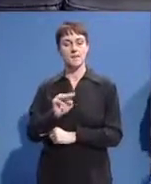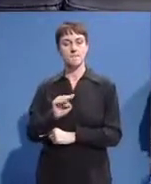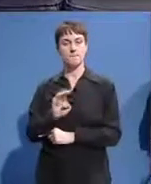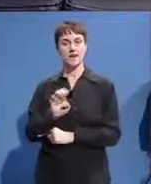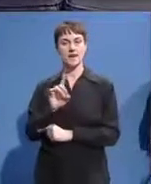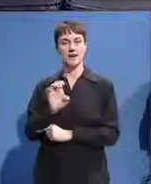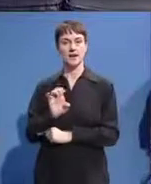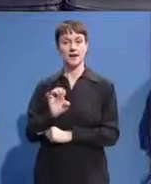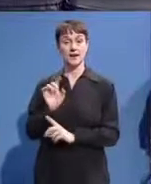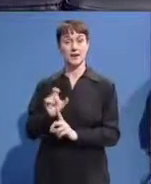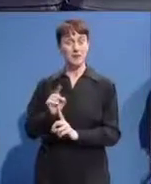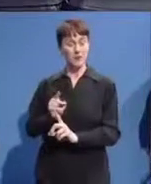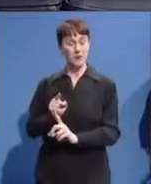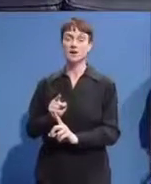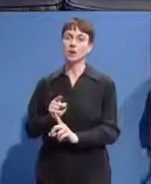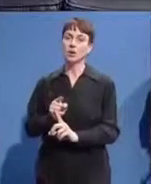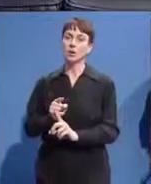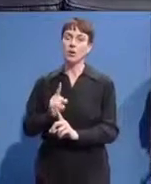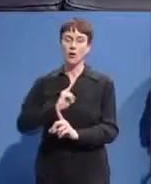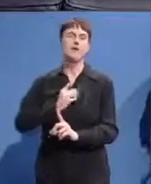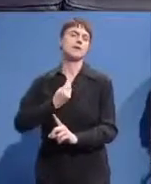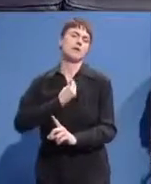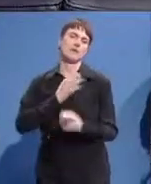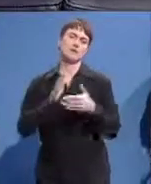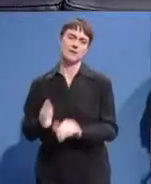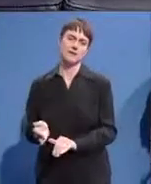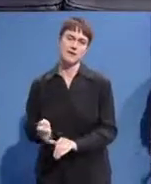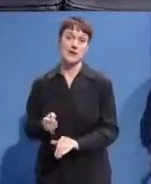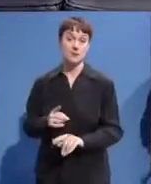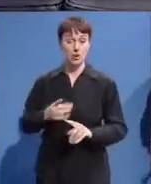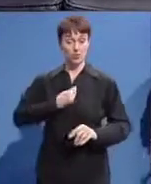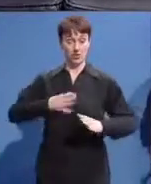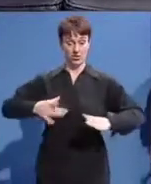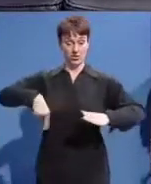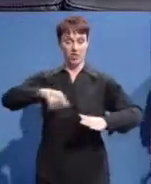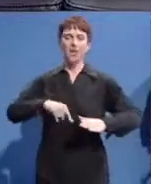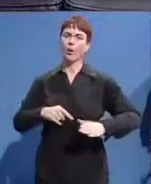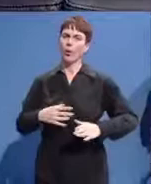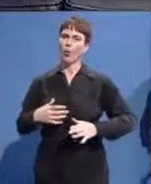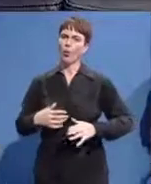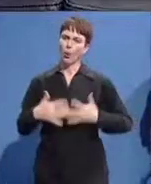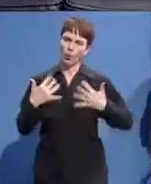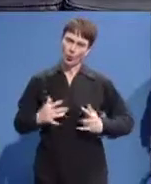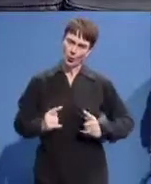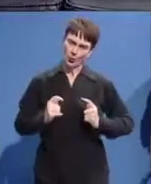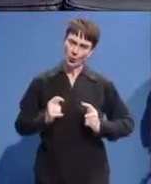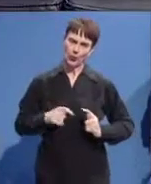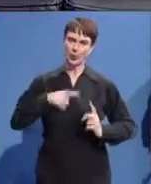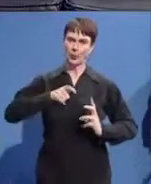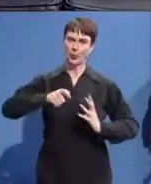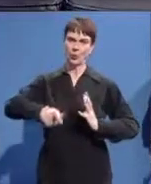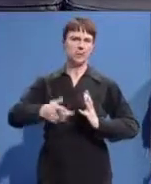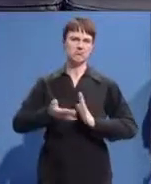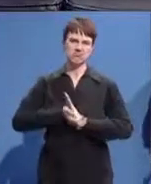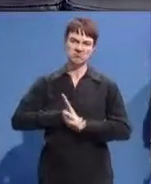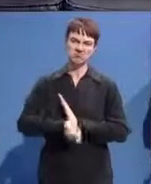become, because that whole Youth League was an extraordinary body of capable activists and